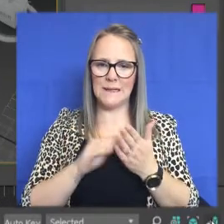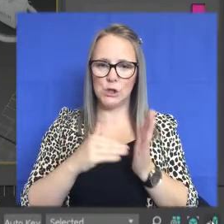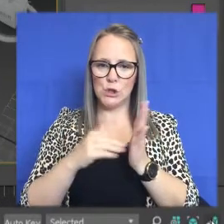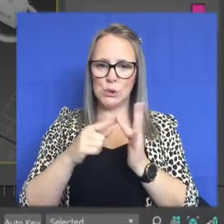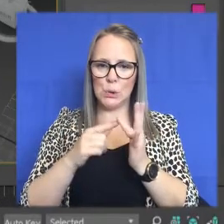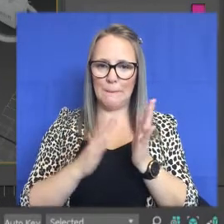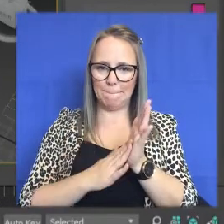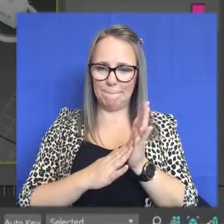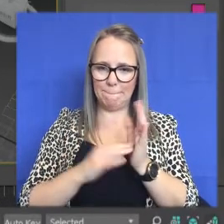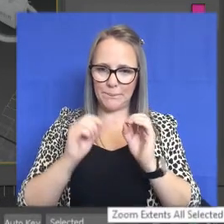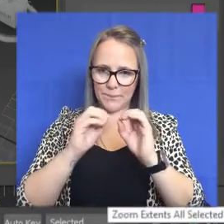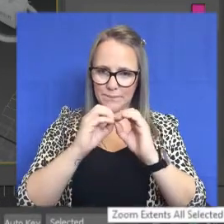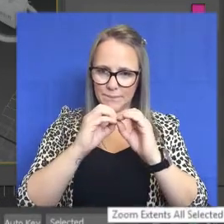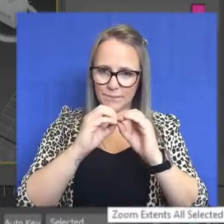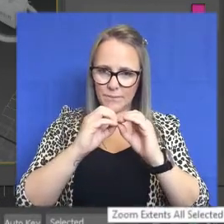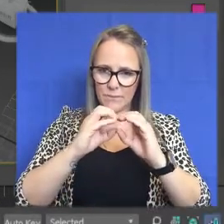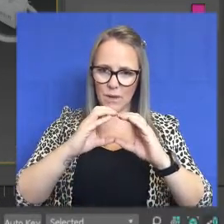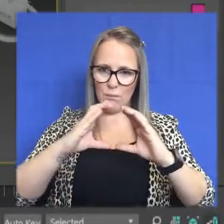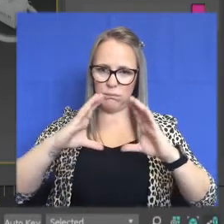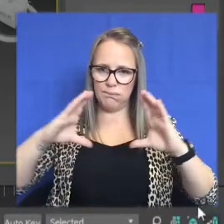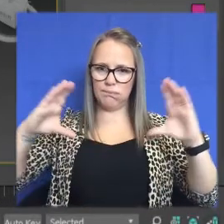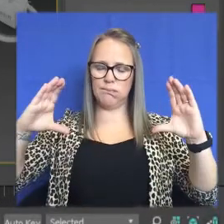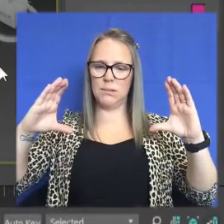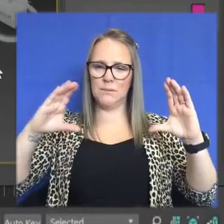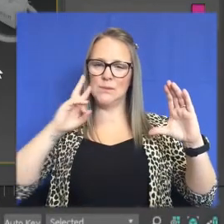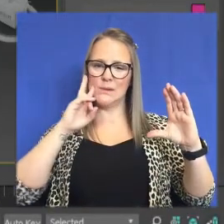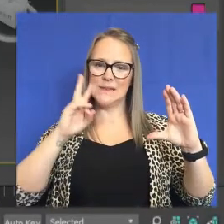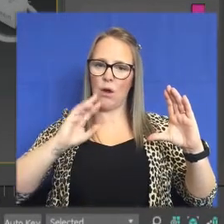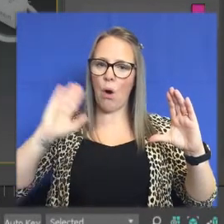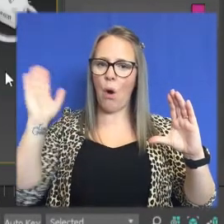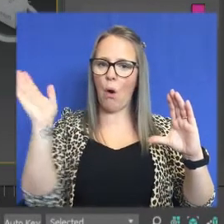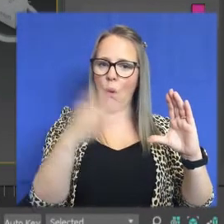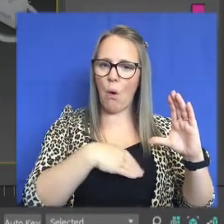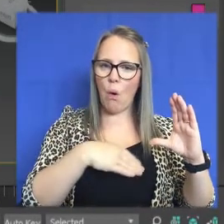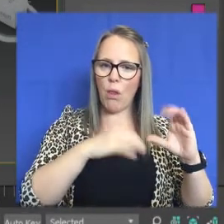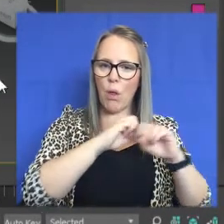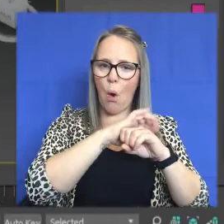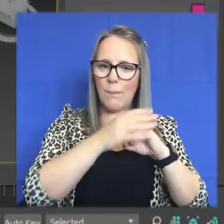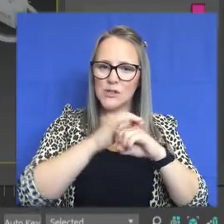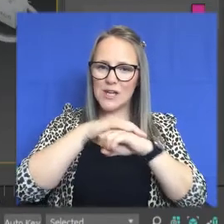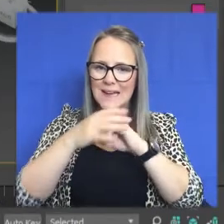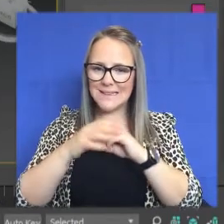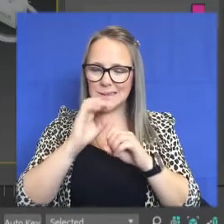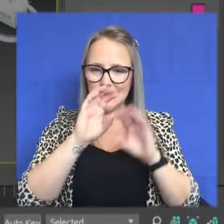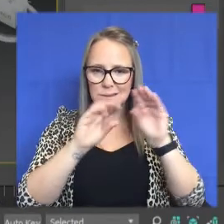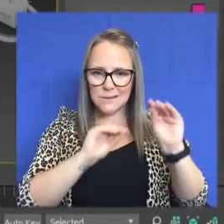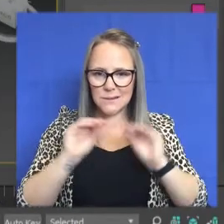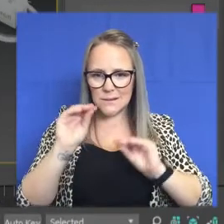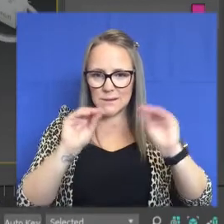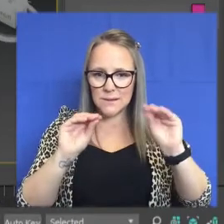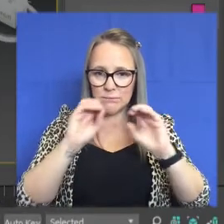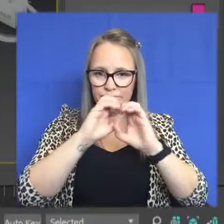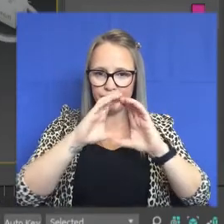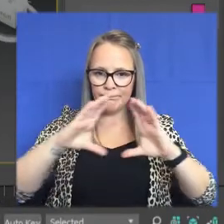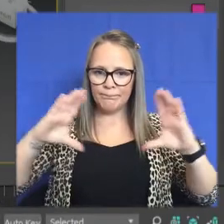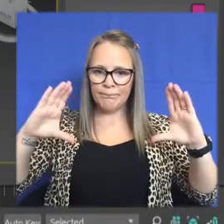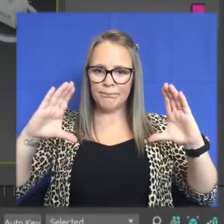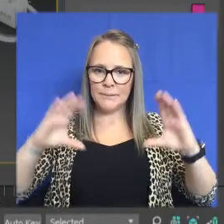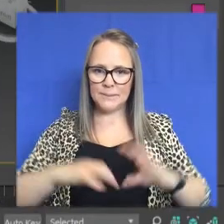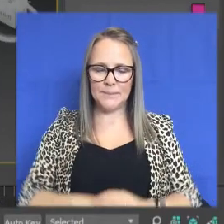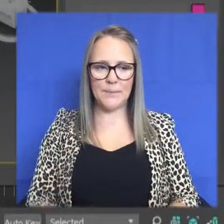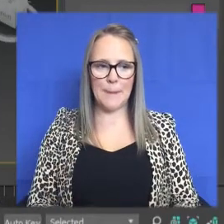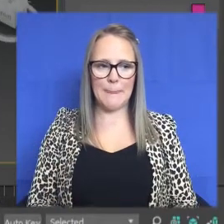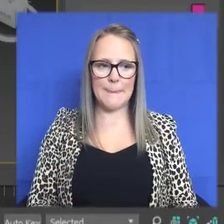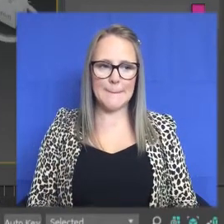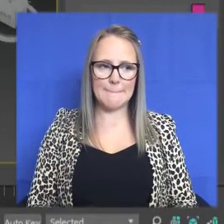all, which is not the bottom tool but the one above that, you'll see all the objects in your scene.